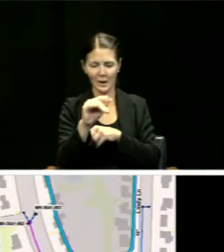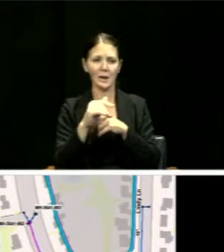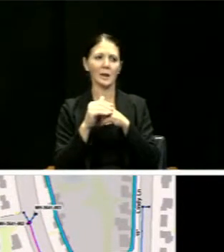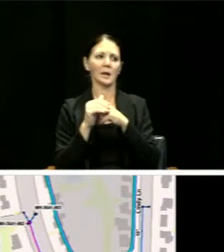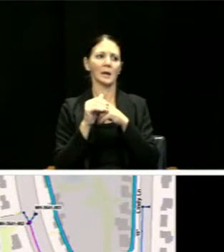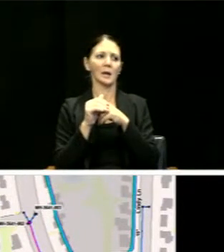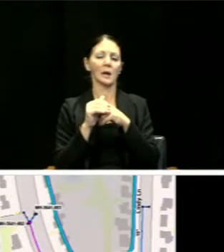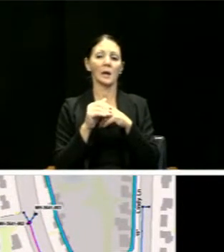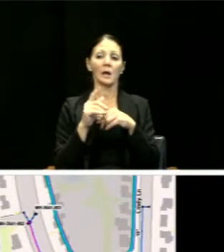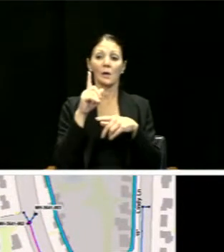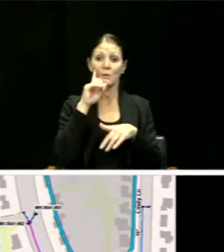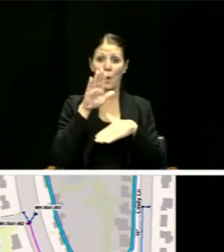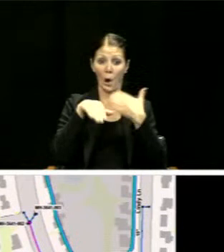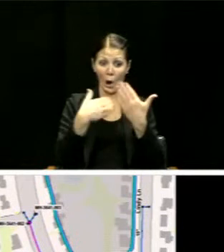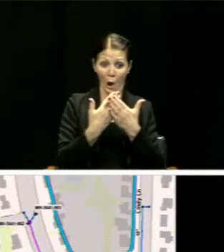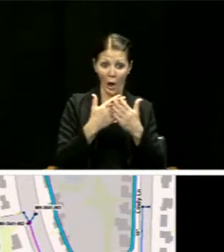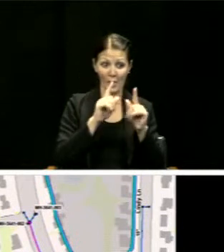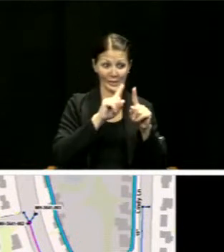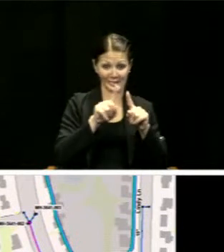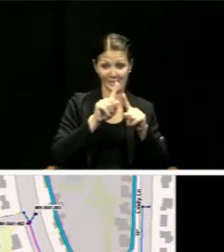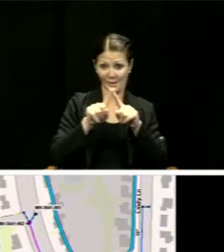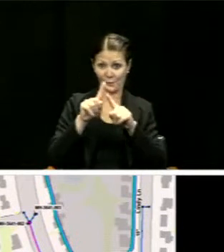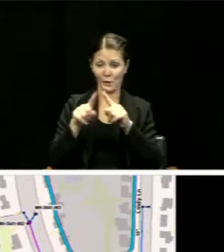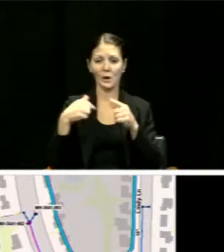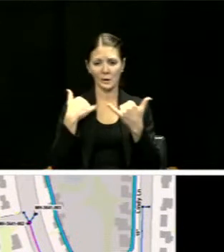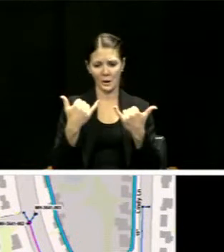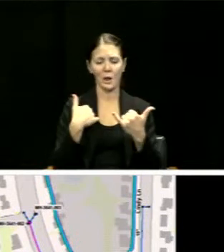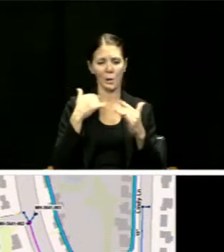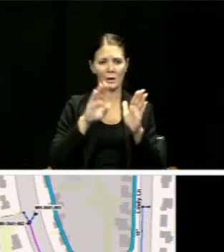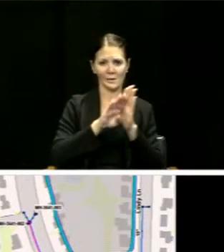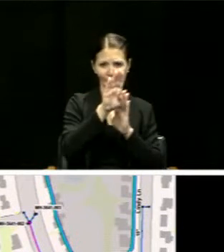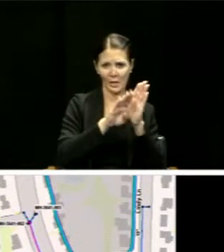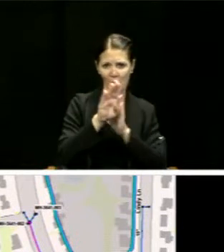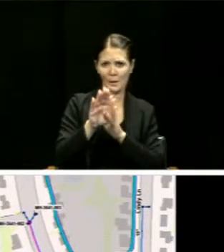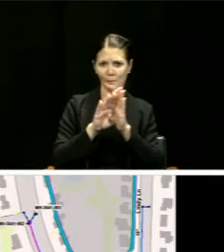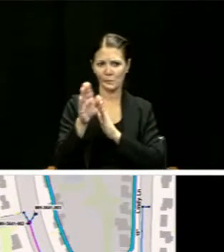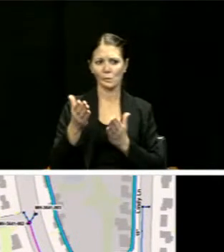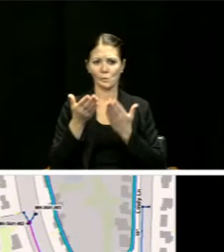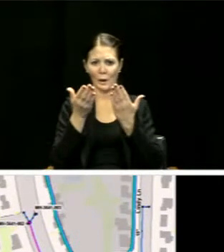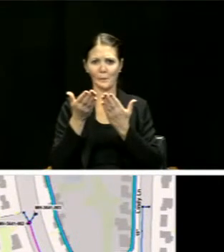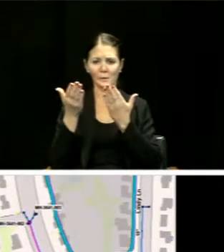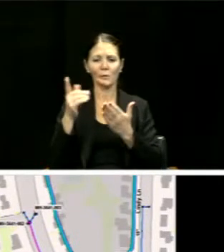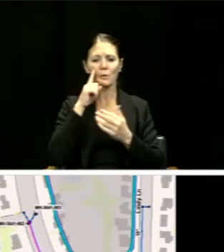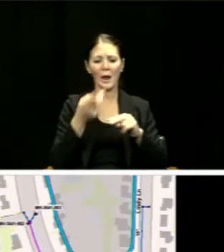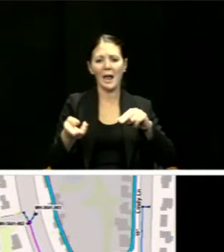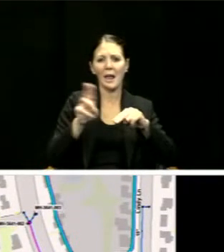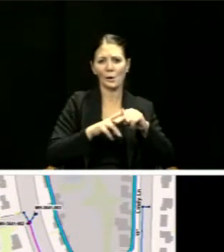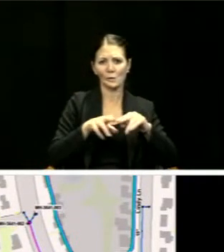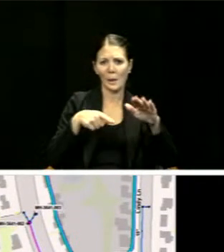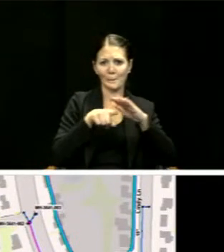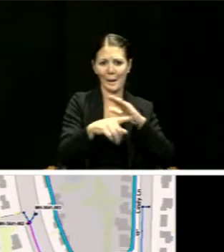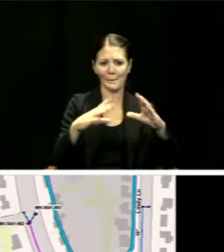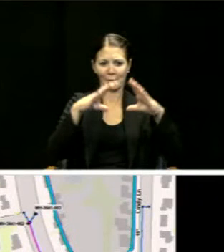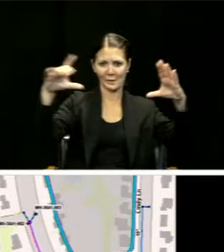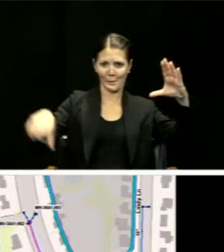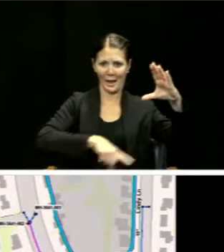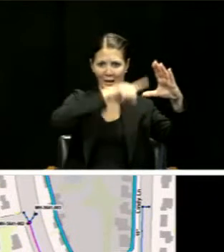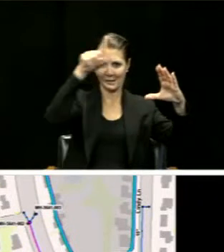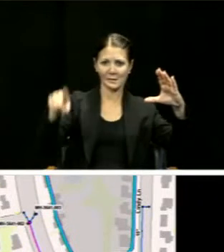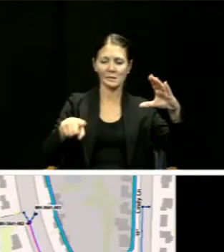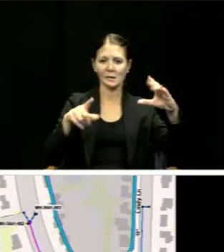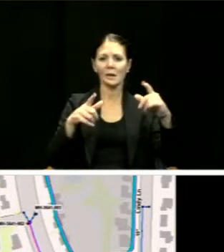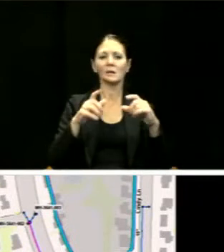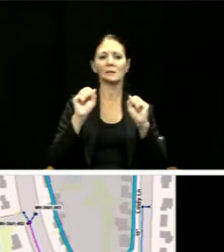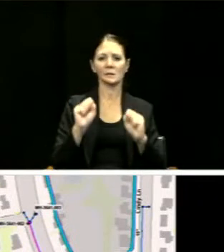So for all areas, we developed recommendations to increase the pipe capacity and the pipe sizes to carry the